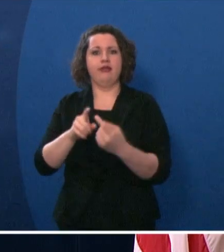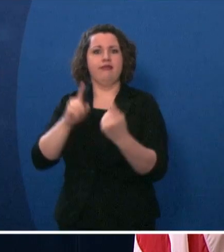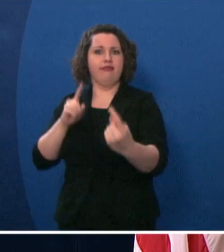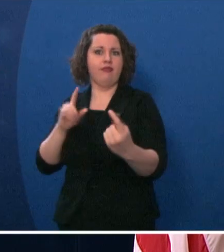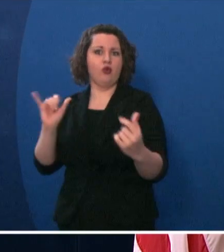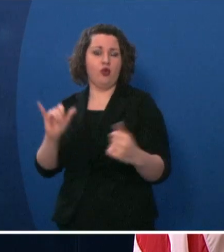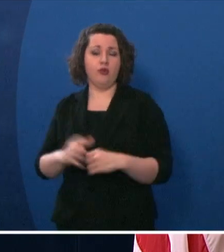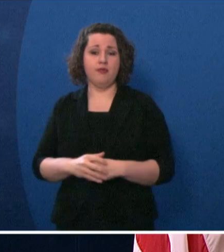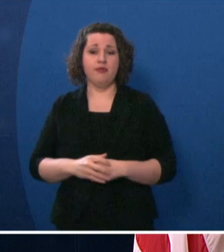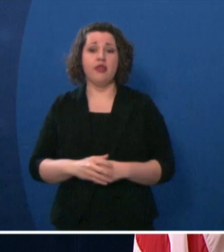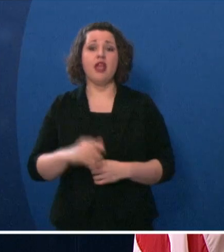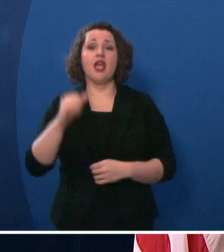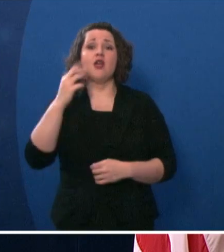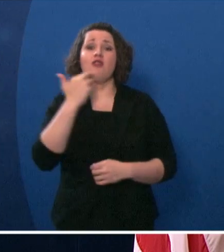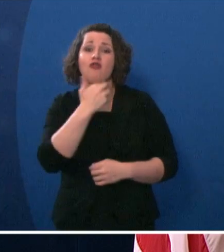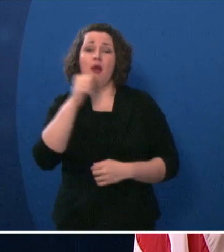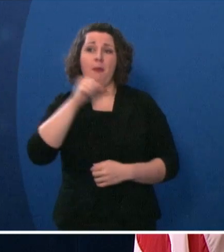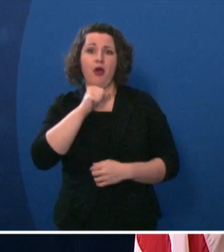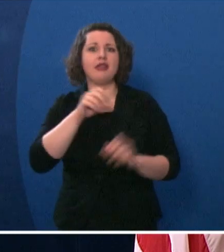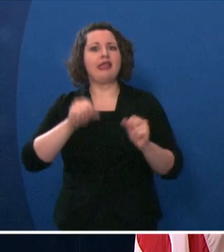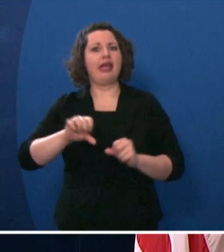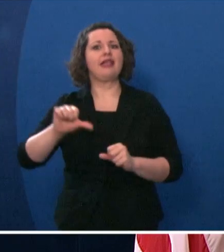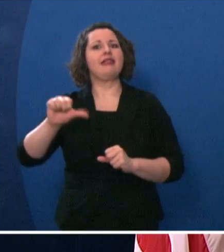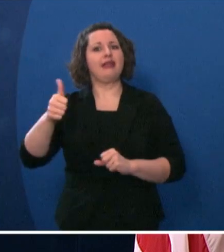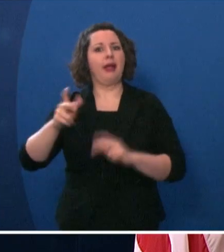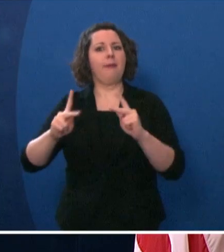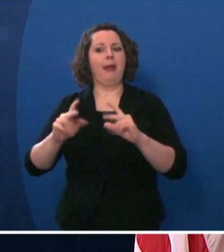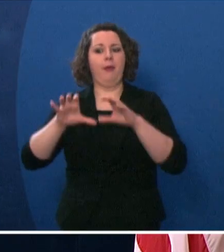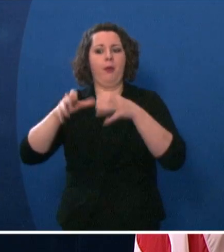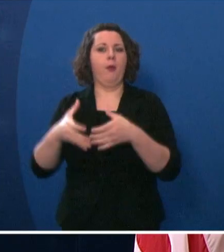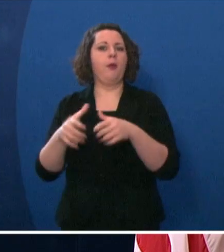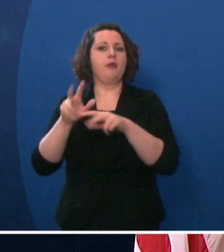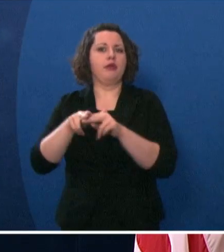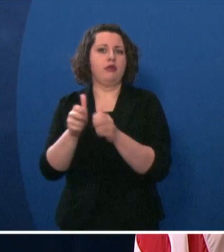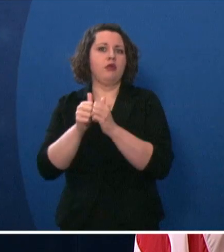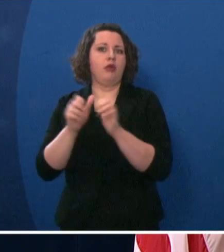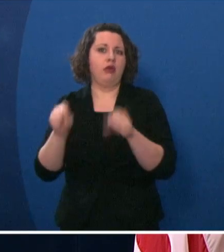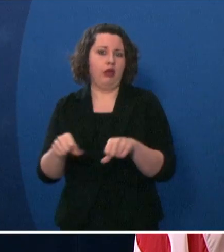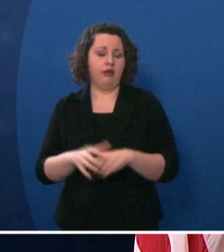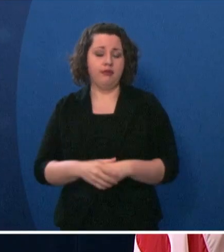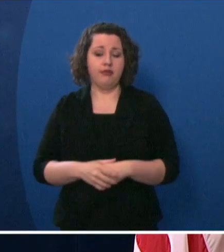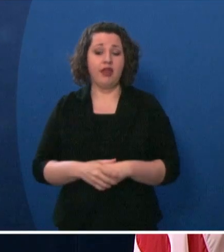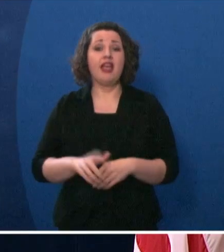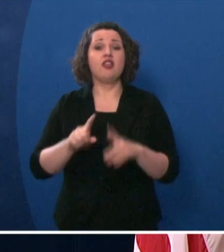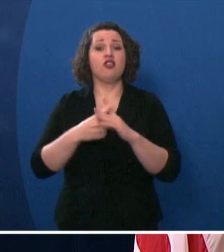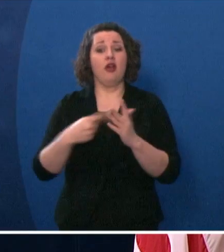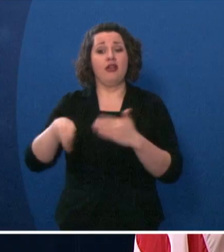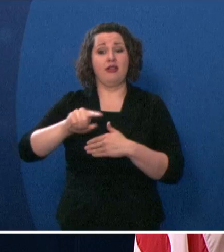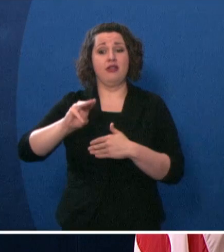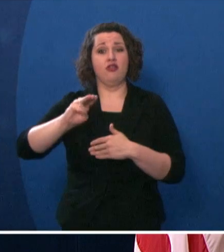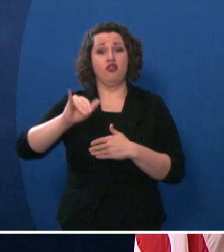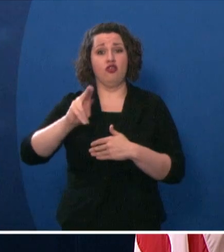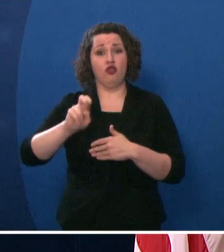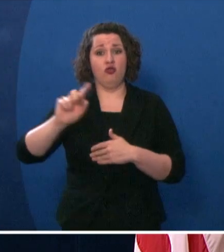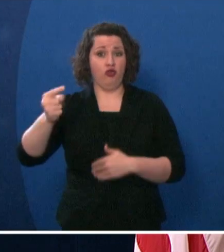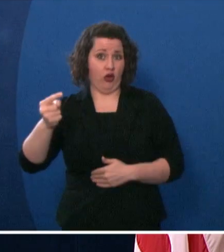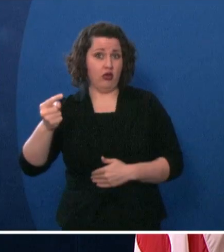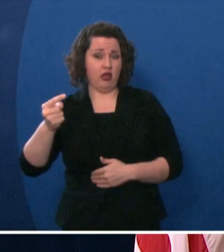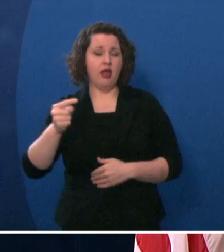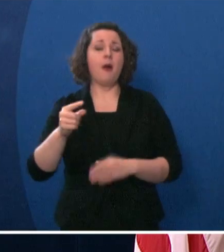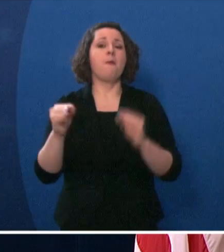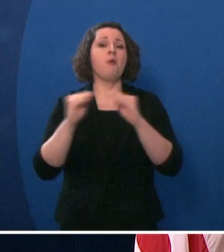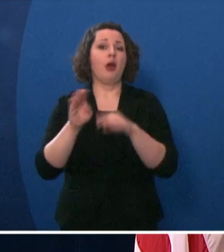now set party sizes of up to 10 people. And effective next Monday, June 1st, additional businesses may